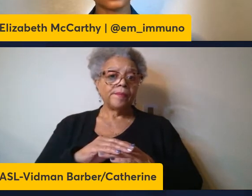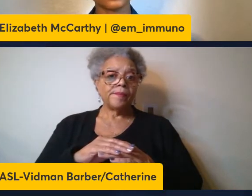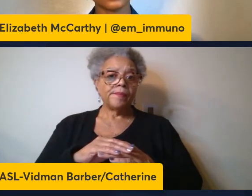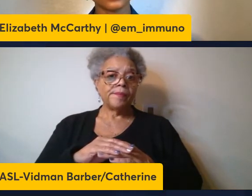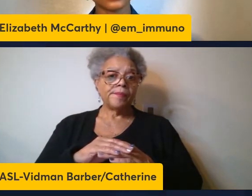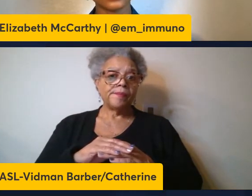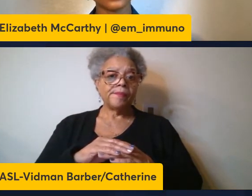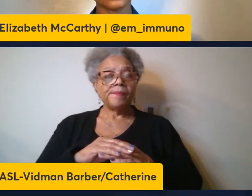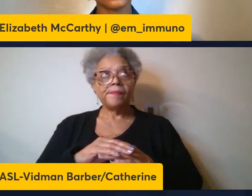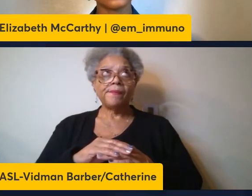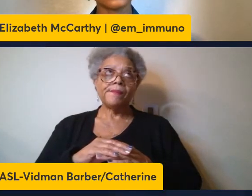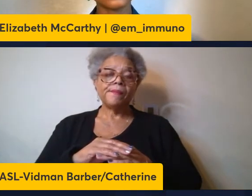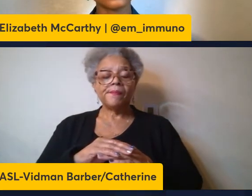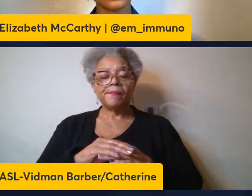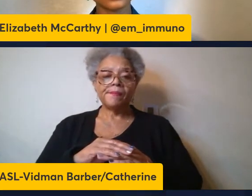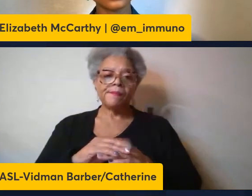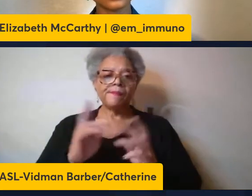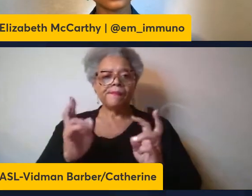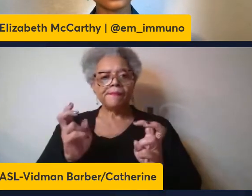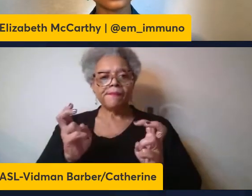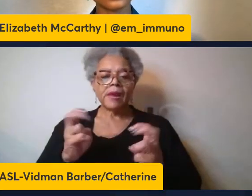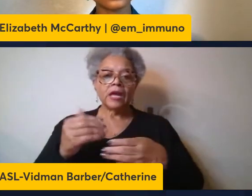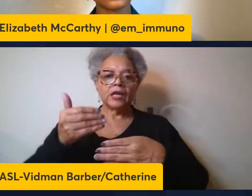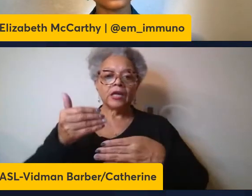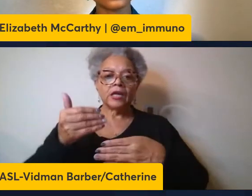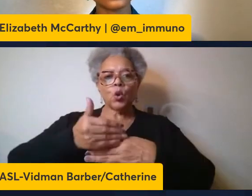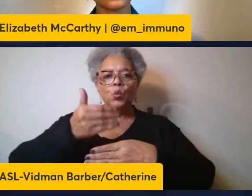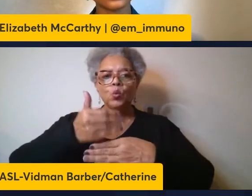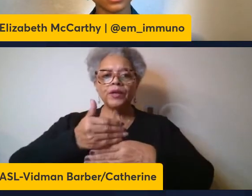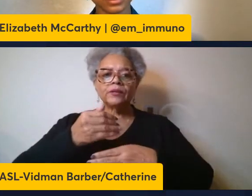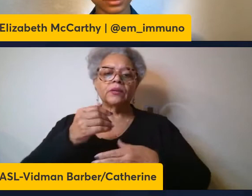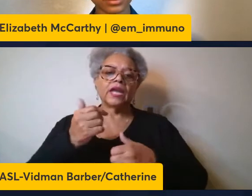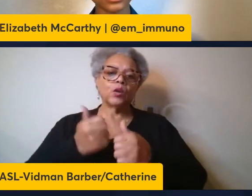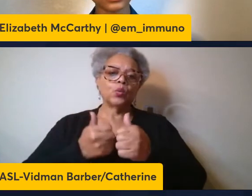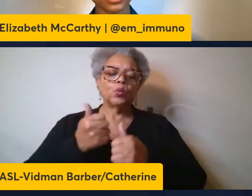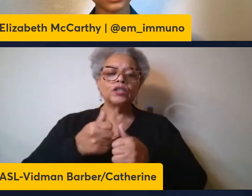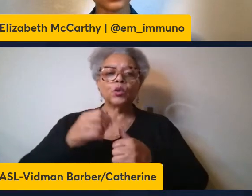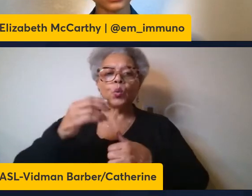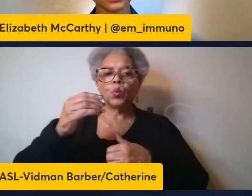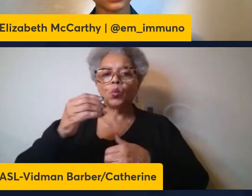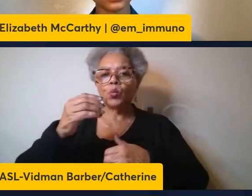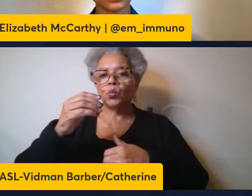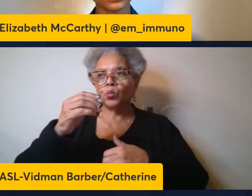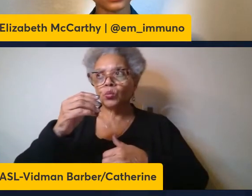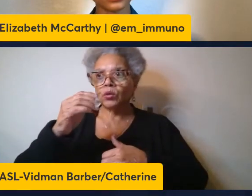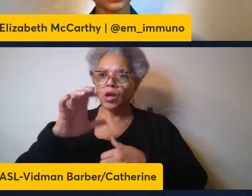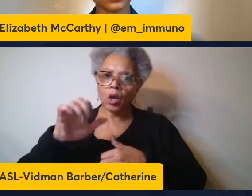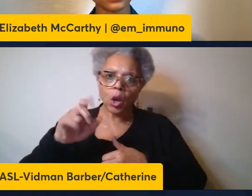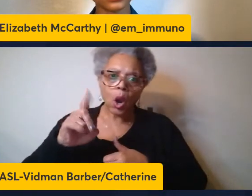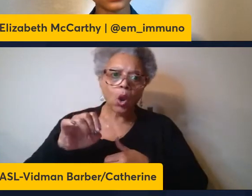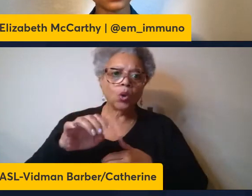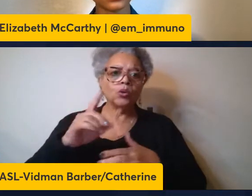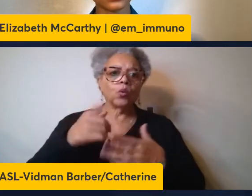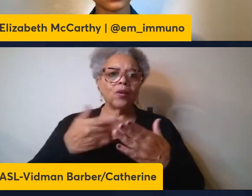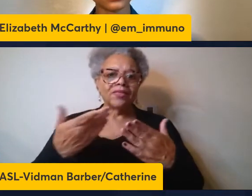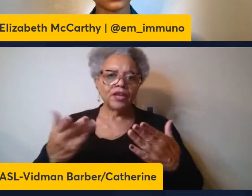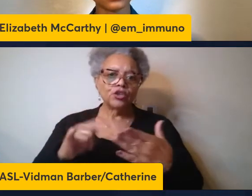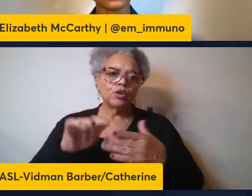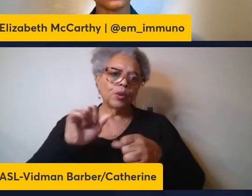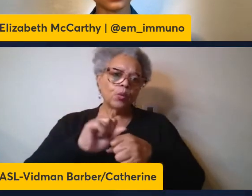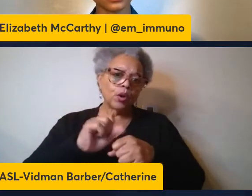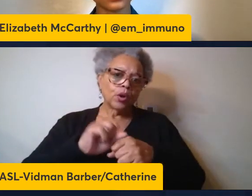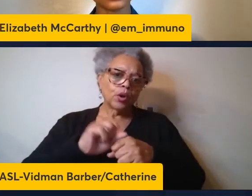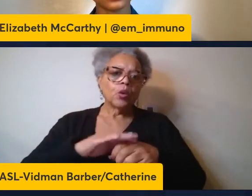I don't know, like window of, what code you've been doing and what things you're working on, what things you've been